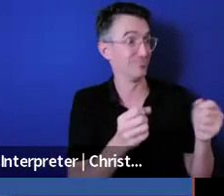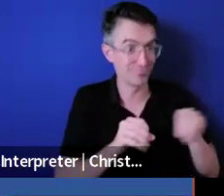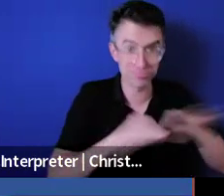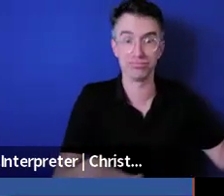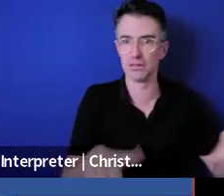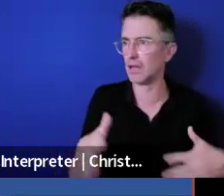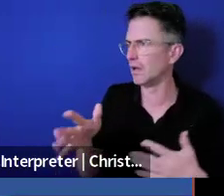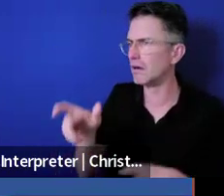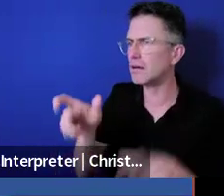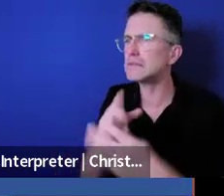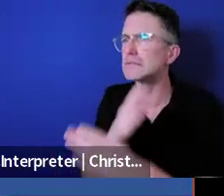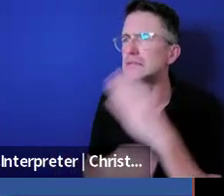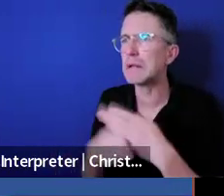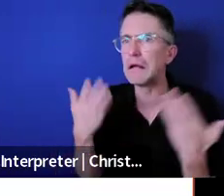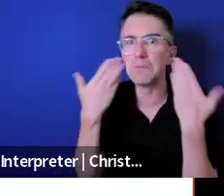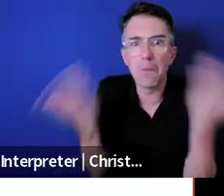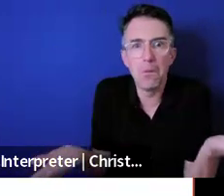are, where they are, and what they need.